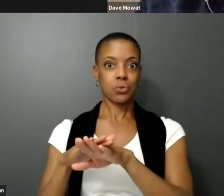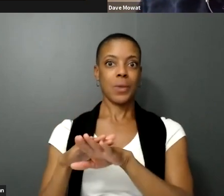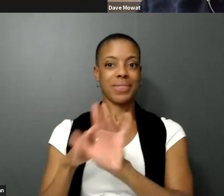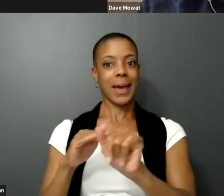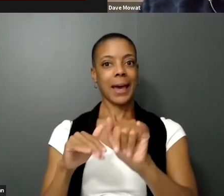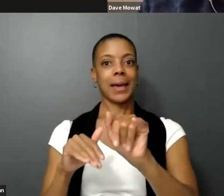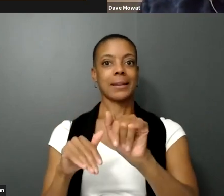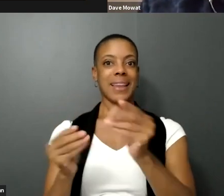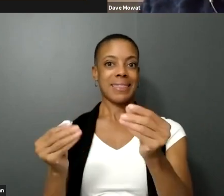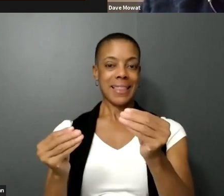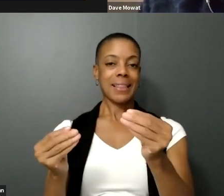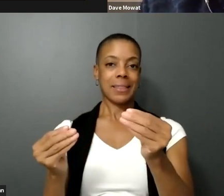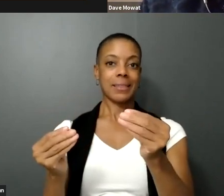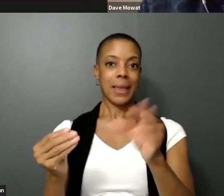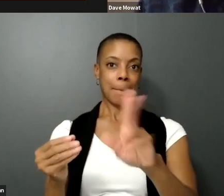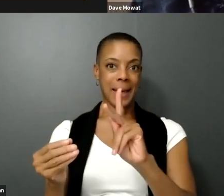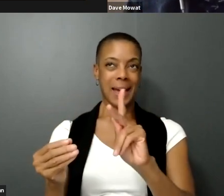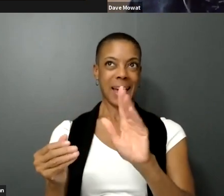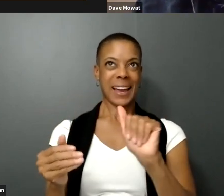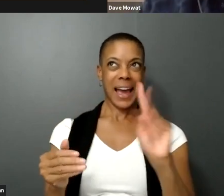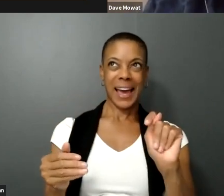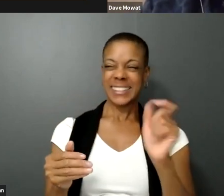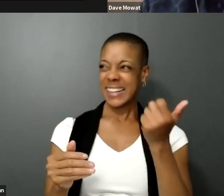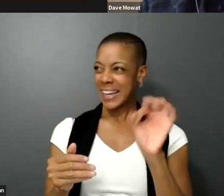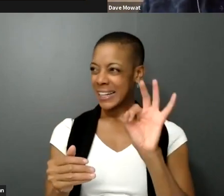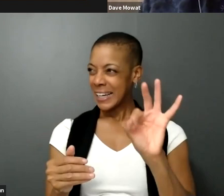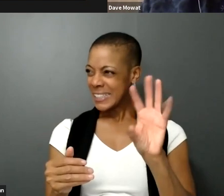of 1996, I believe,